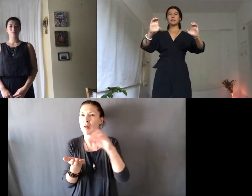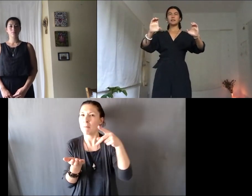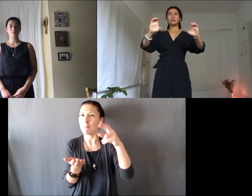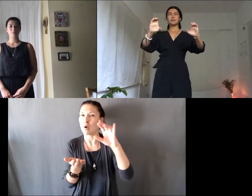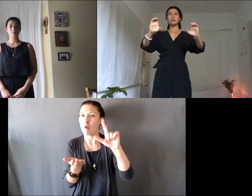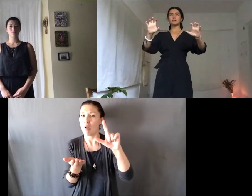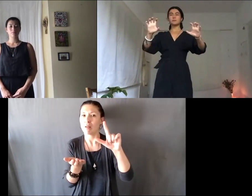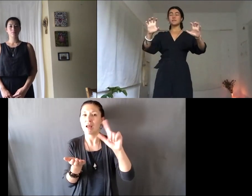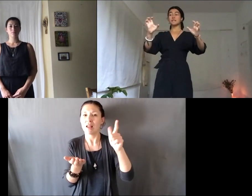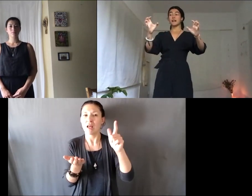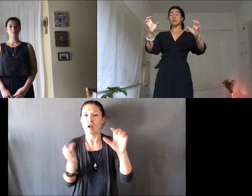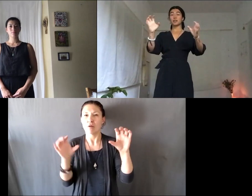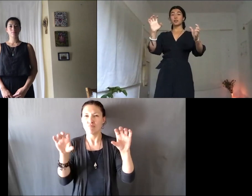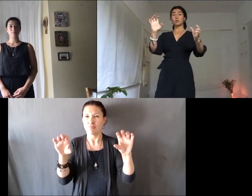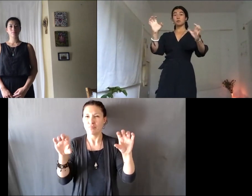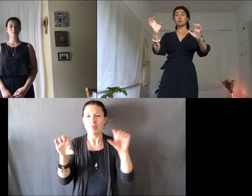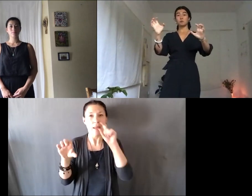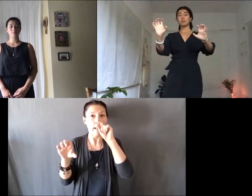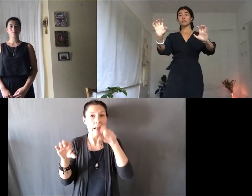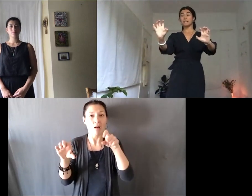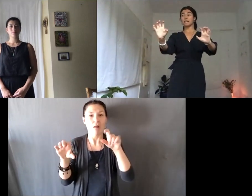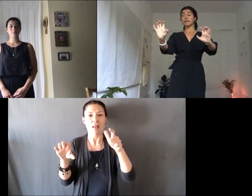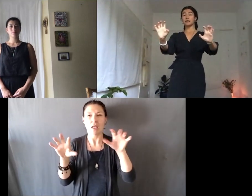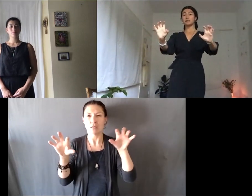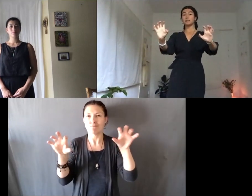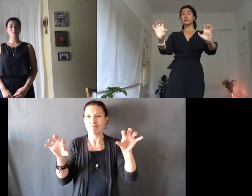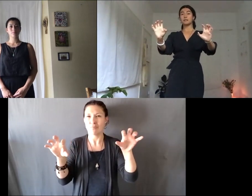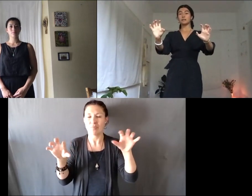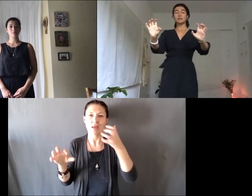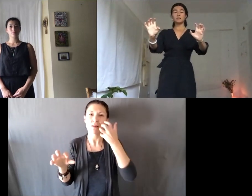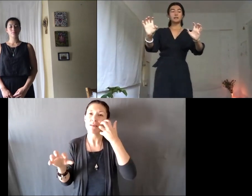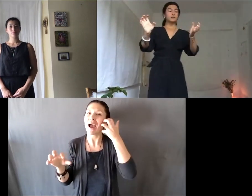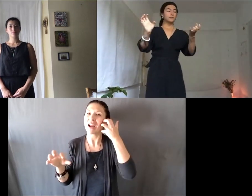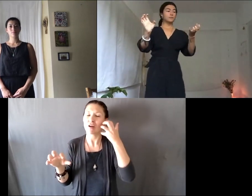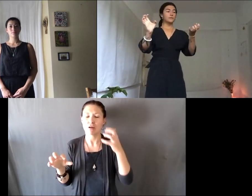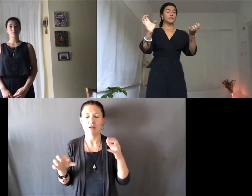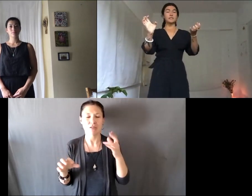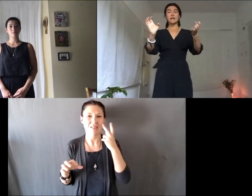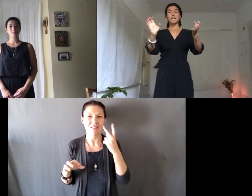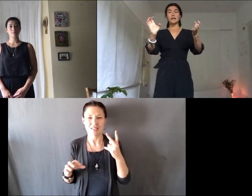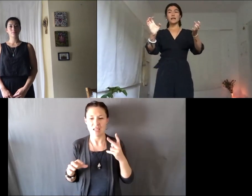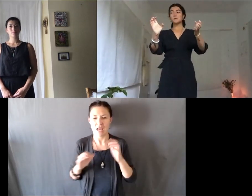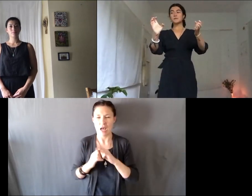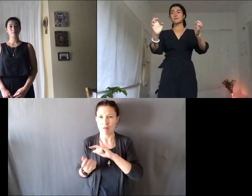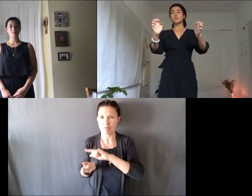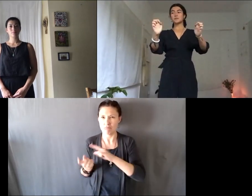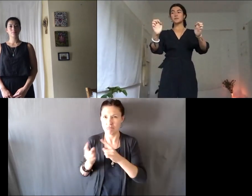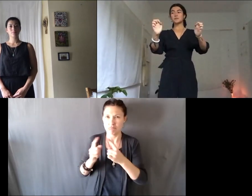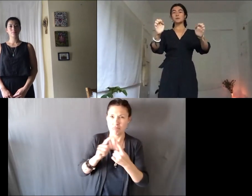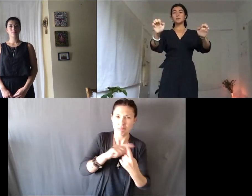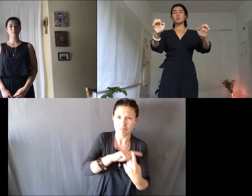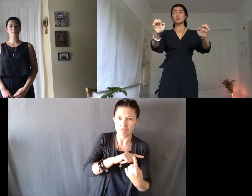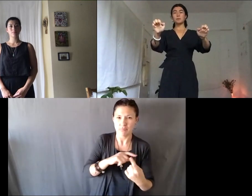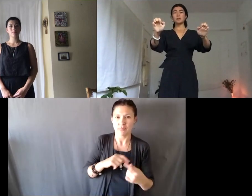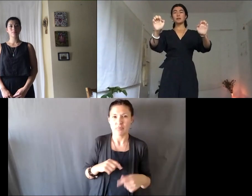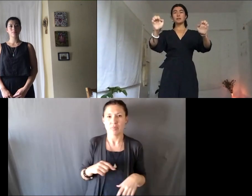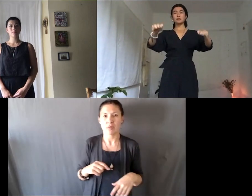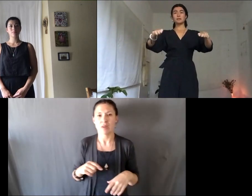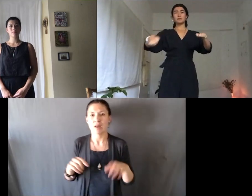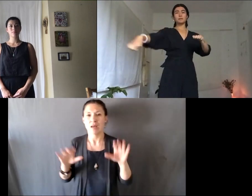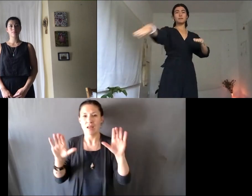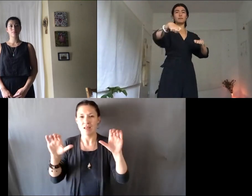The eagle becomes the tiger, which we work with today. Then the tiger moves into snow